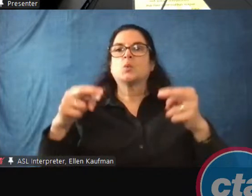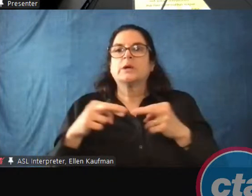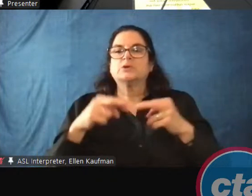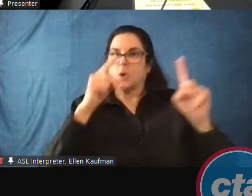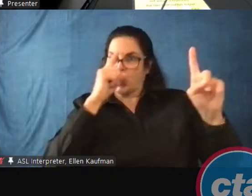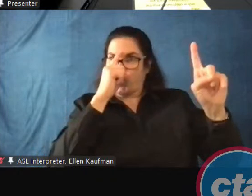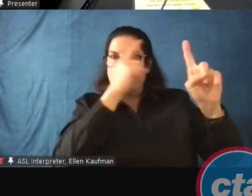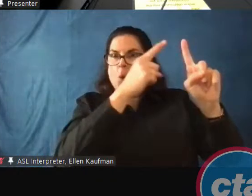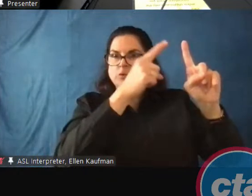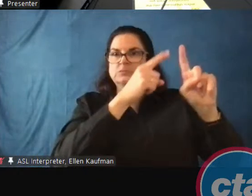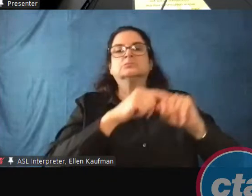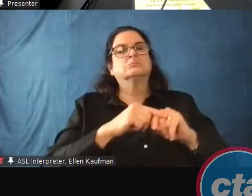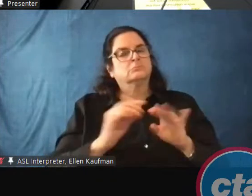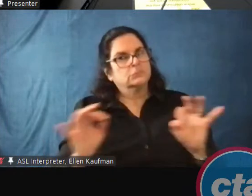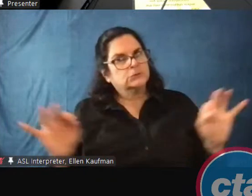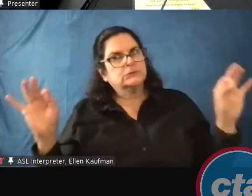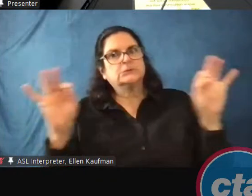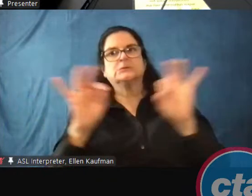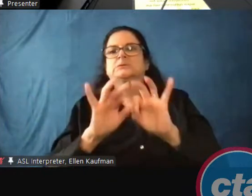is a key.